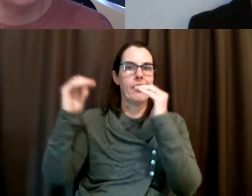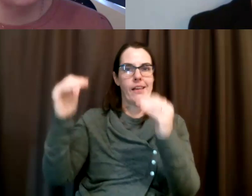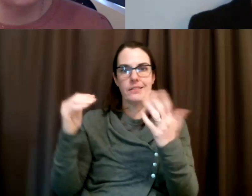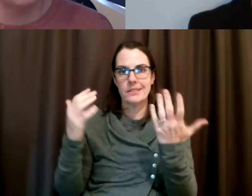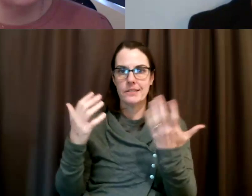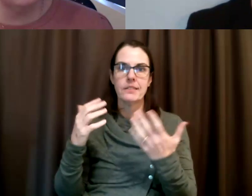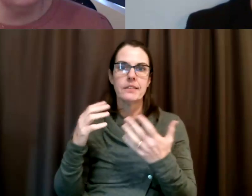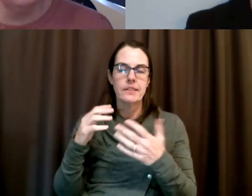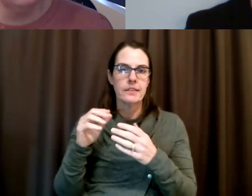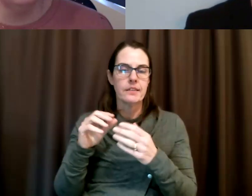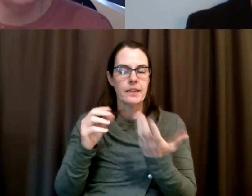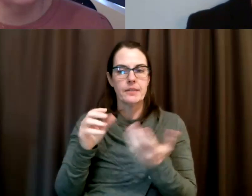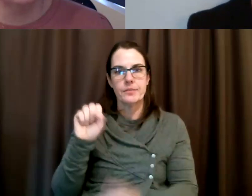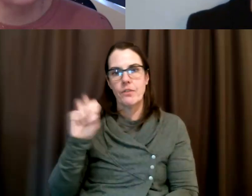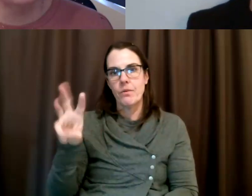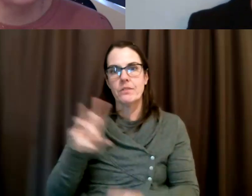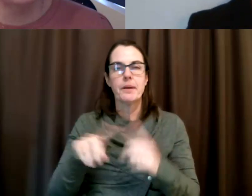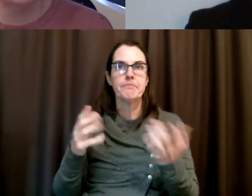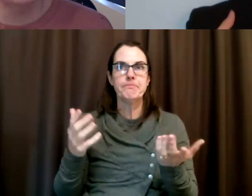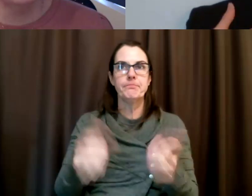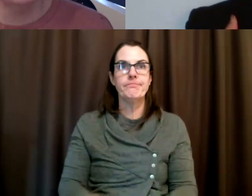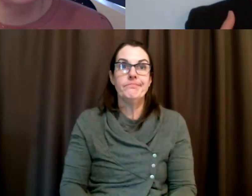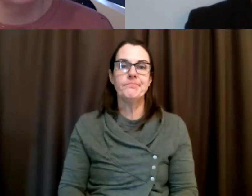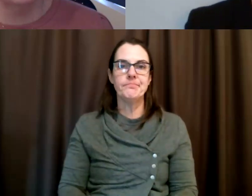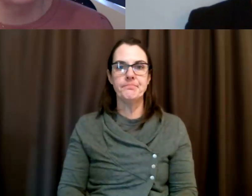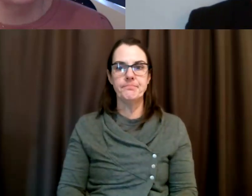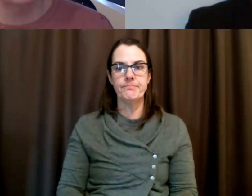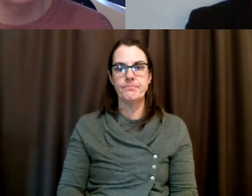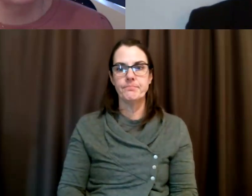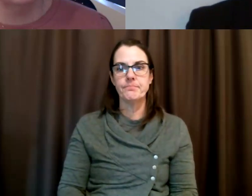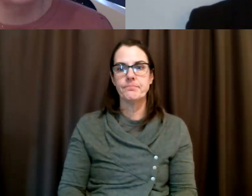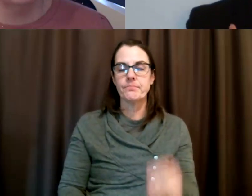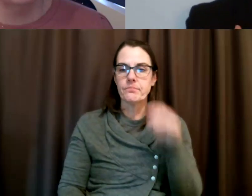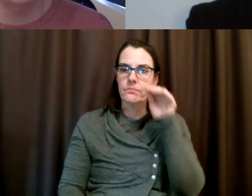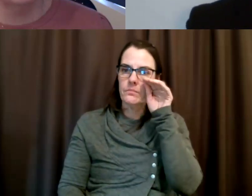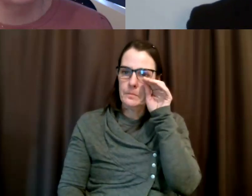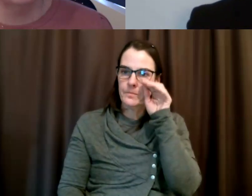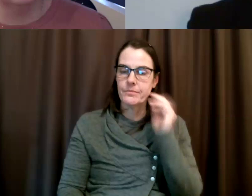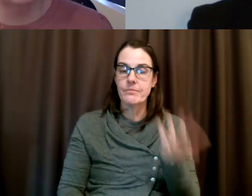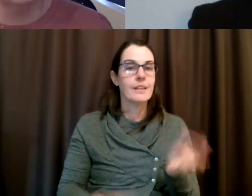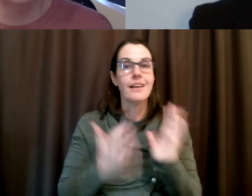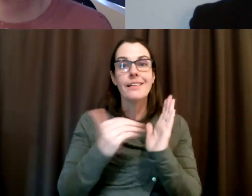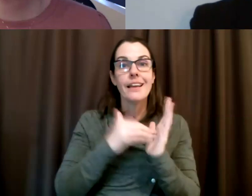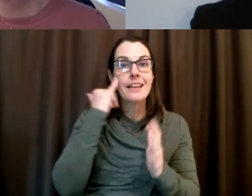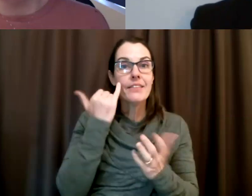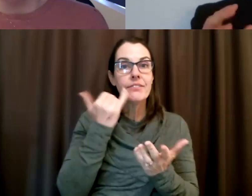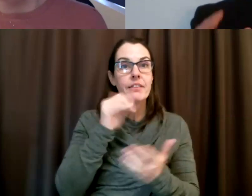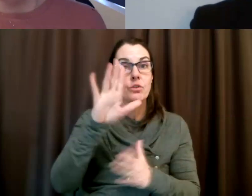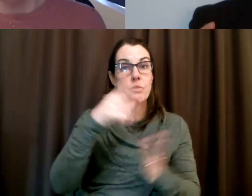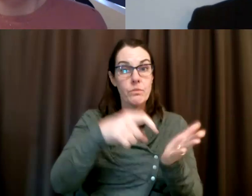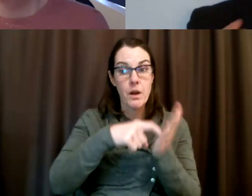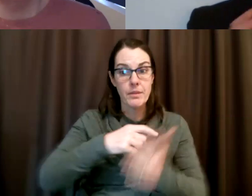platforms. But I mean, it really is just if it meets, your requirements, right? And